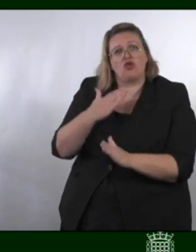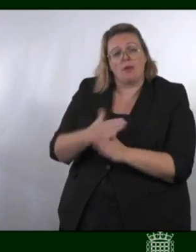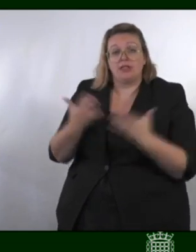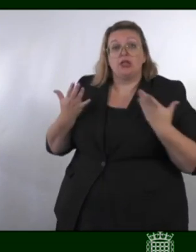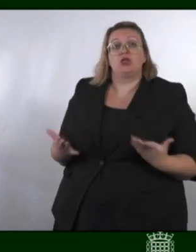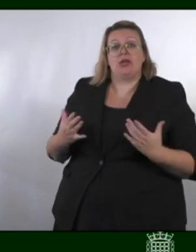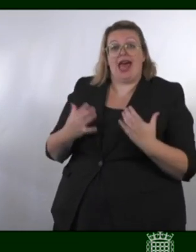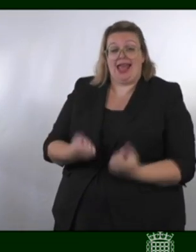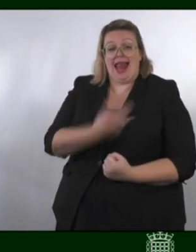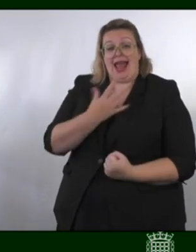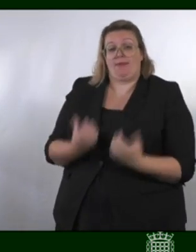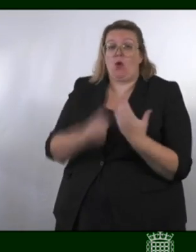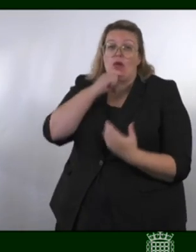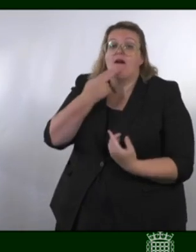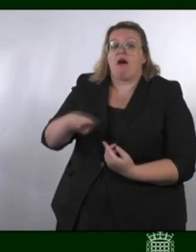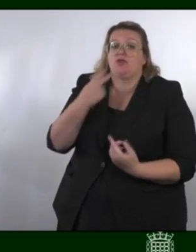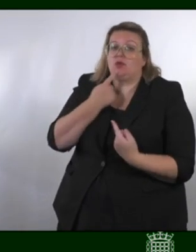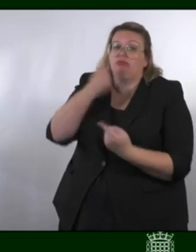Why won't the Prime Minister support it?